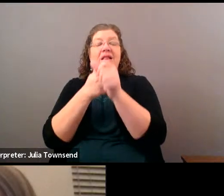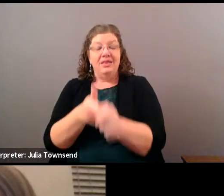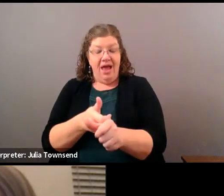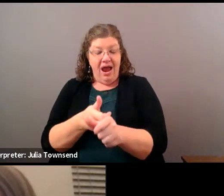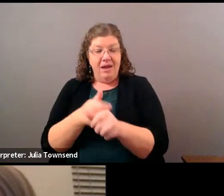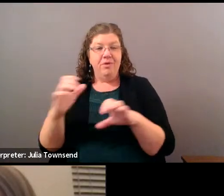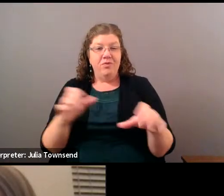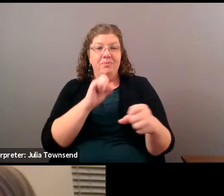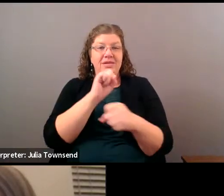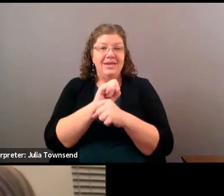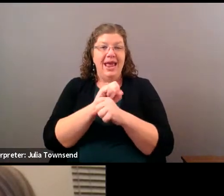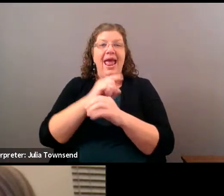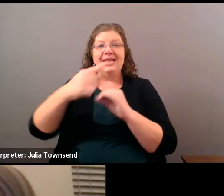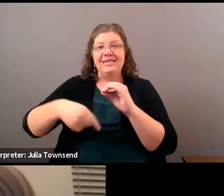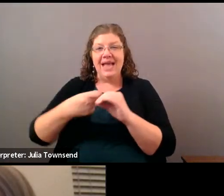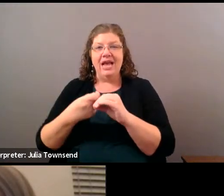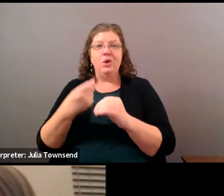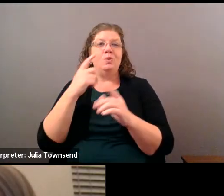cycles of inquiry.